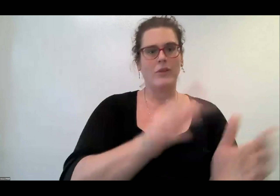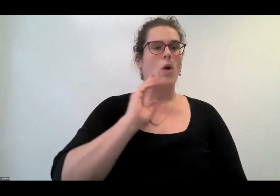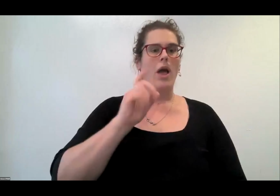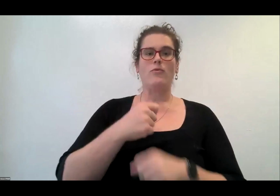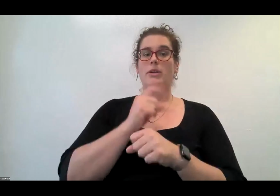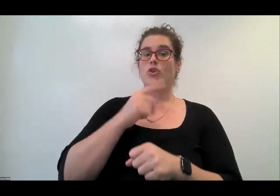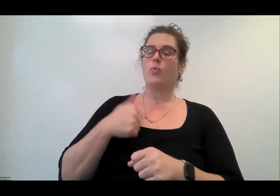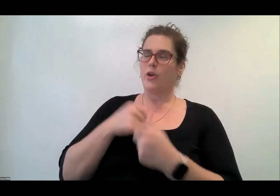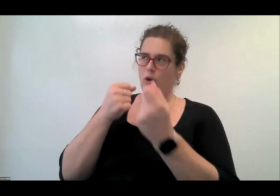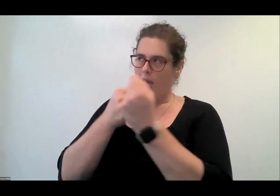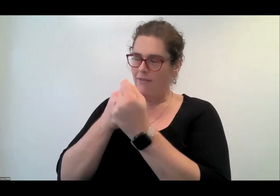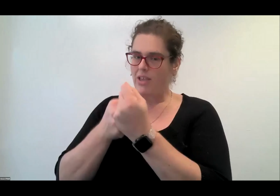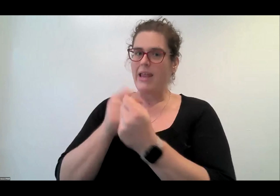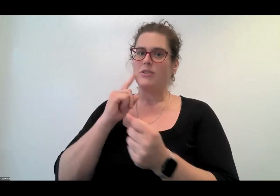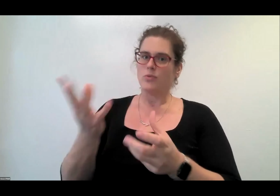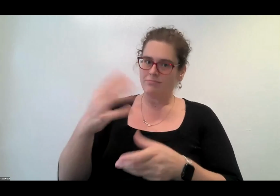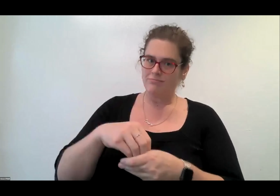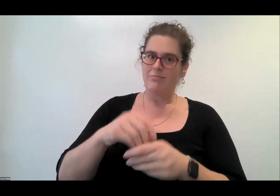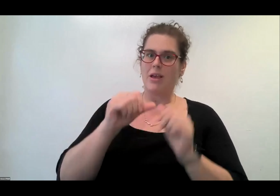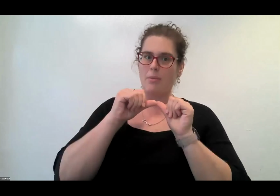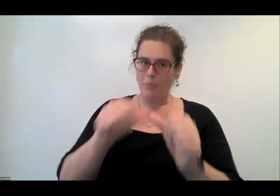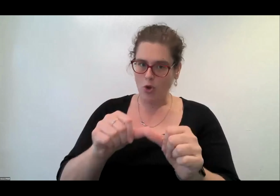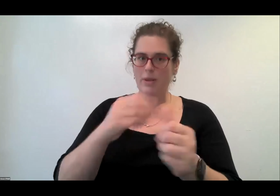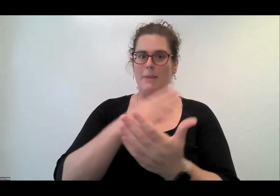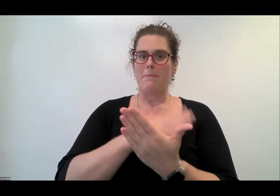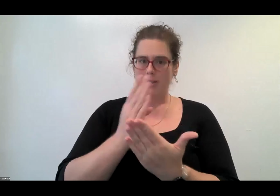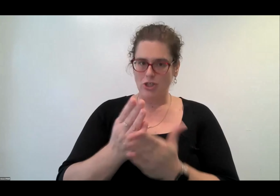advocating is in our permanent DDS budget.